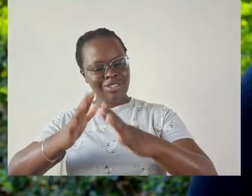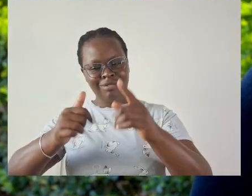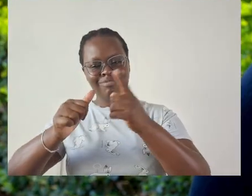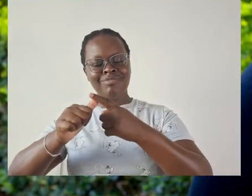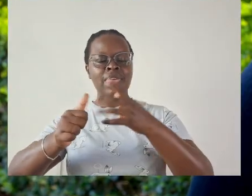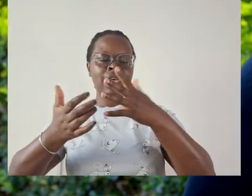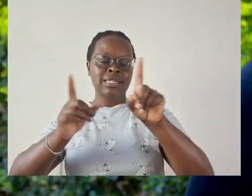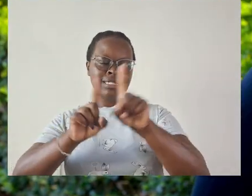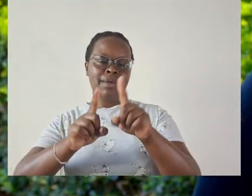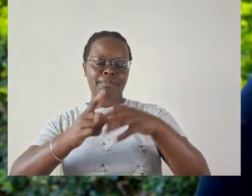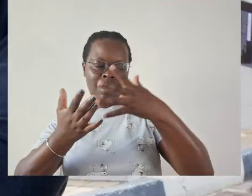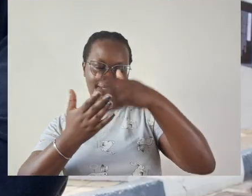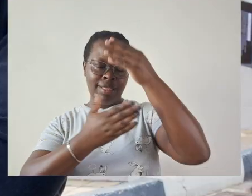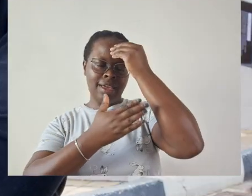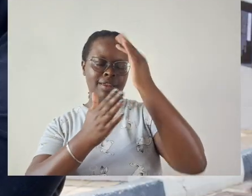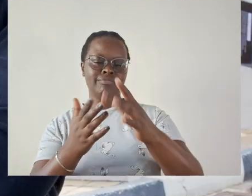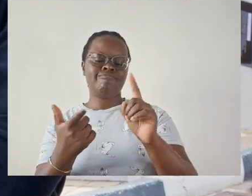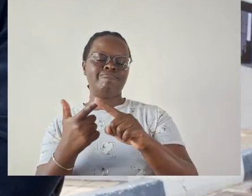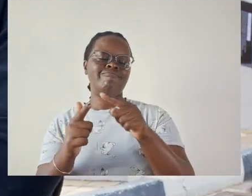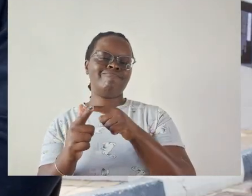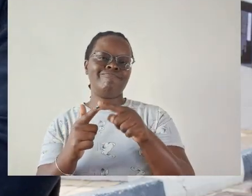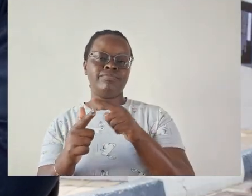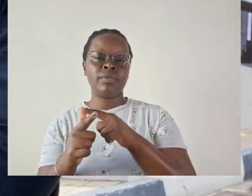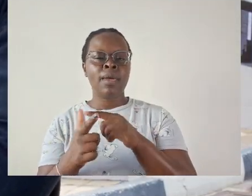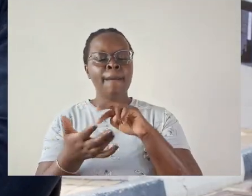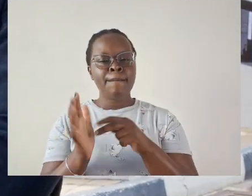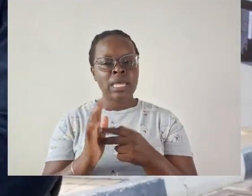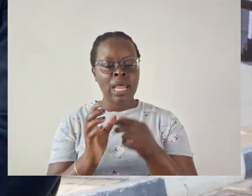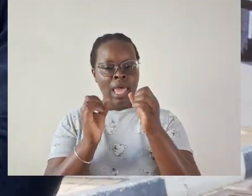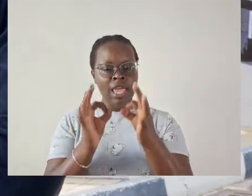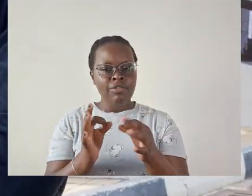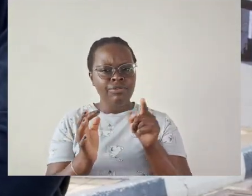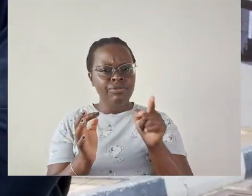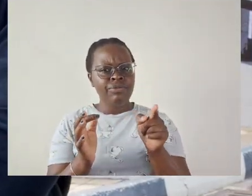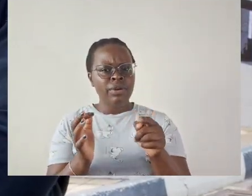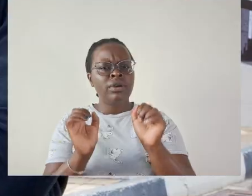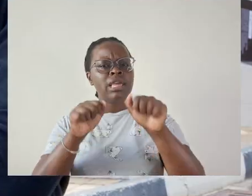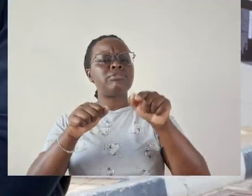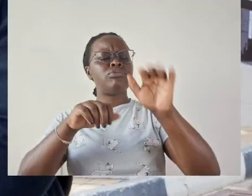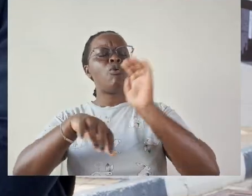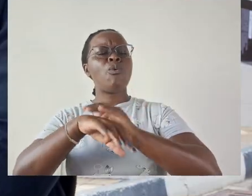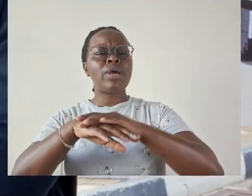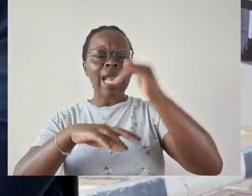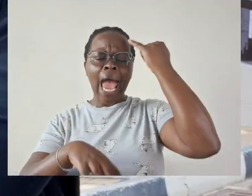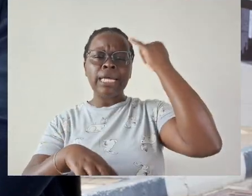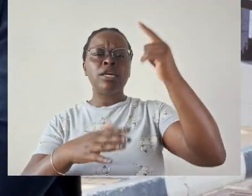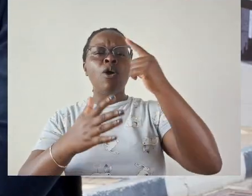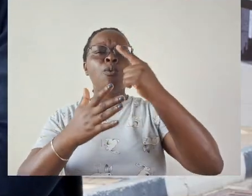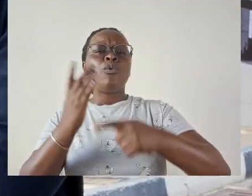in the policy development process, yes. Therefore, what structures are there in place then to ensure that